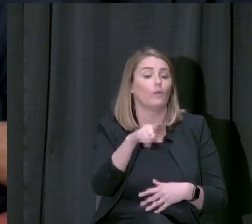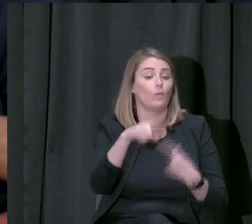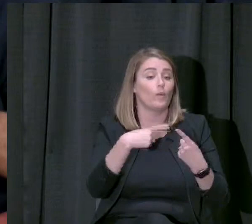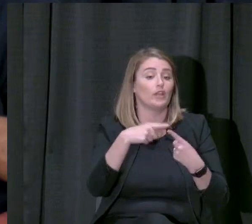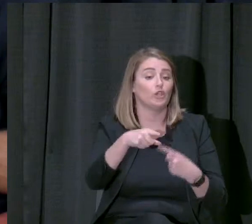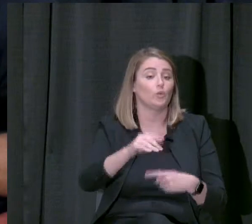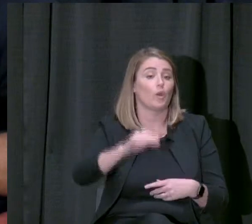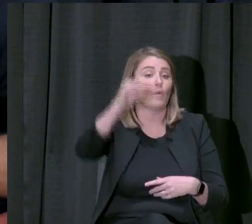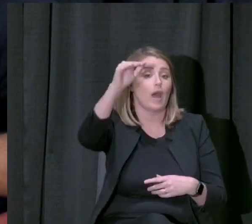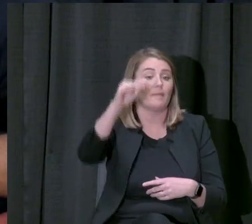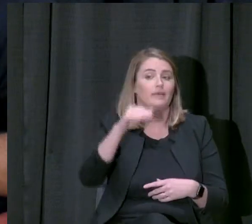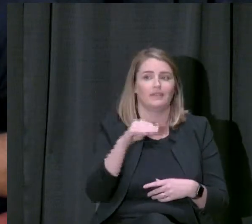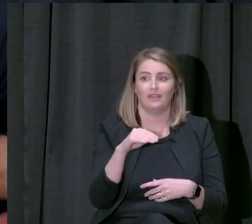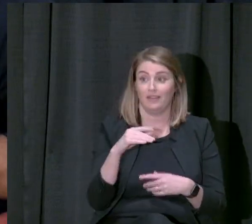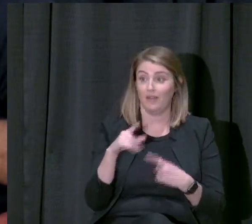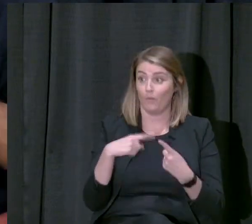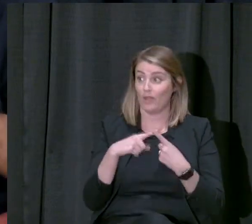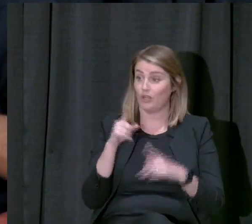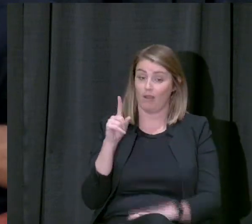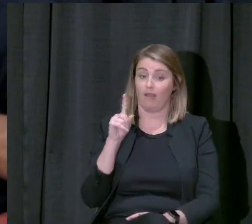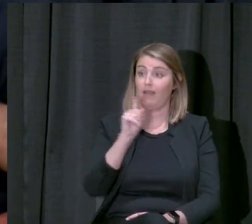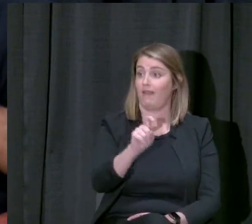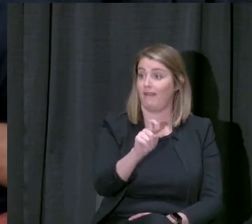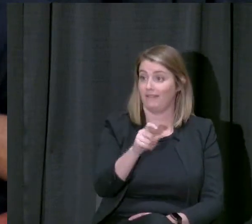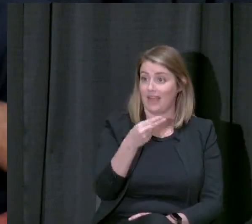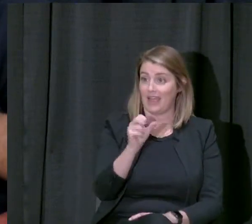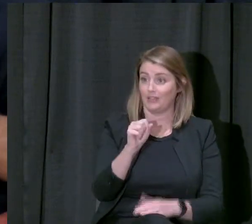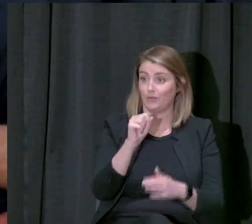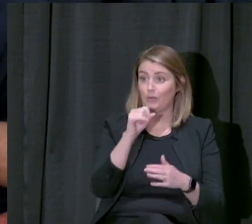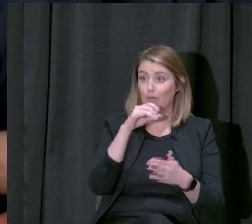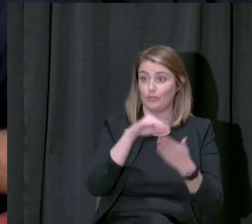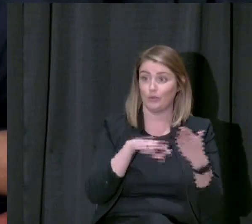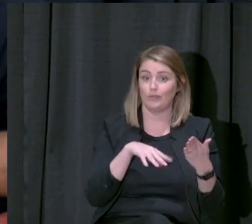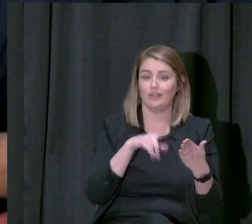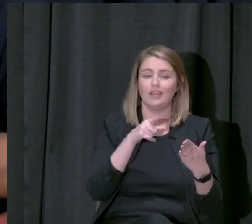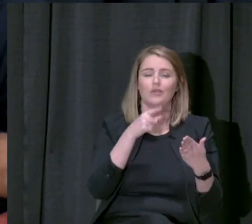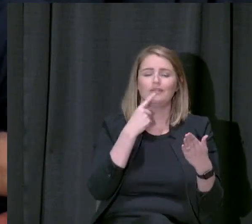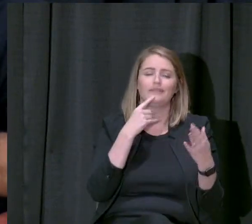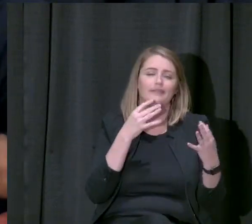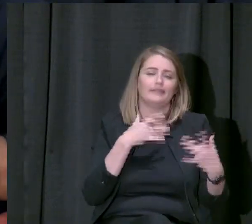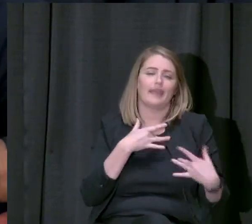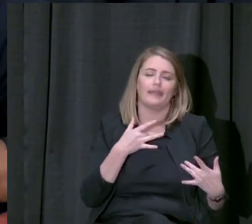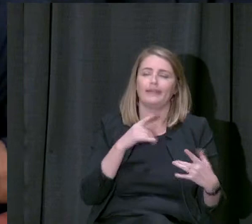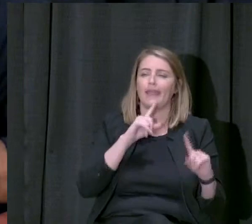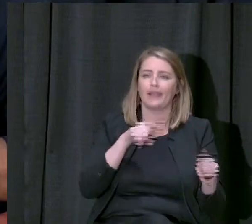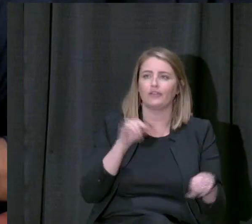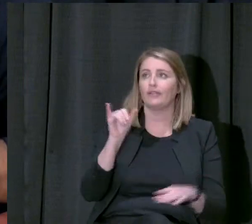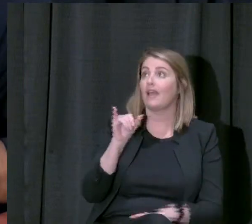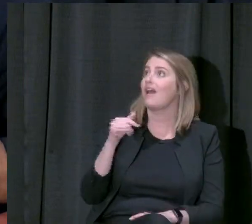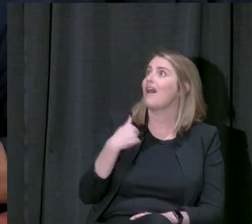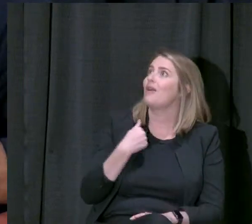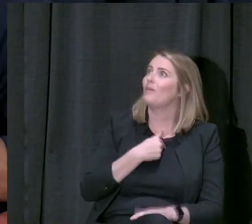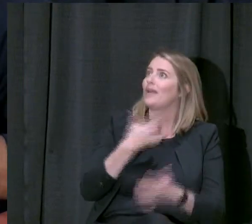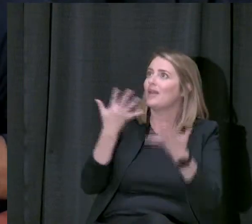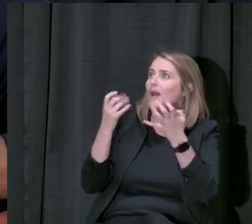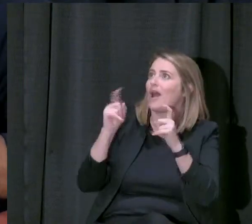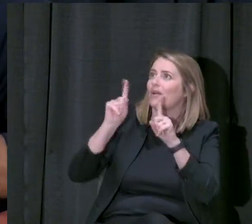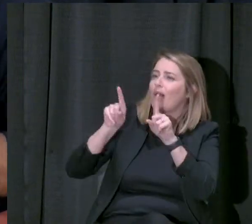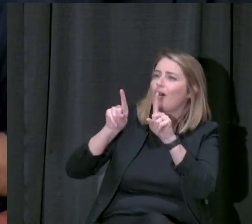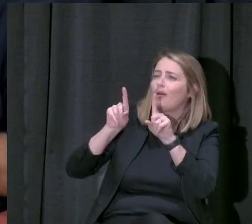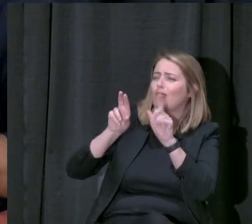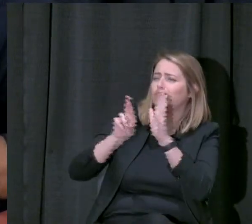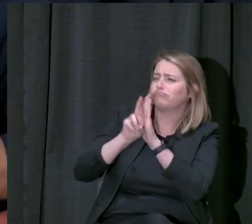question to high school kids, right, you usually get really idealistic answers. Like you get answers like, we want to go to the Mars, or want